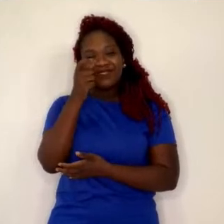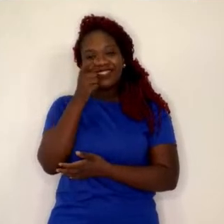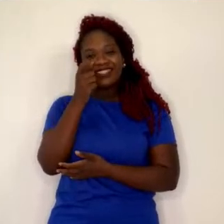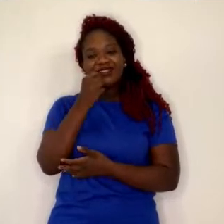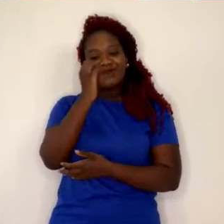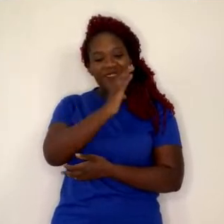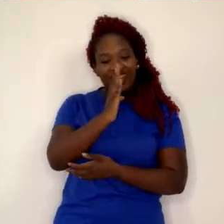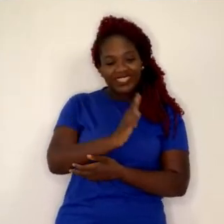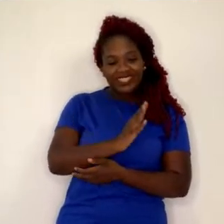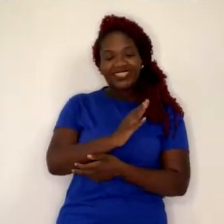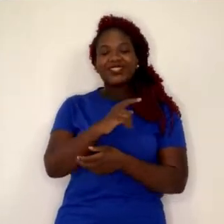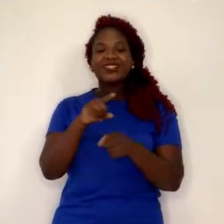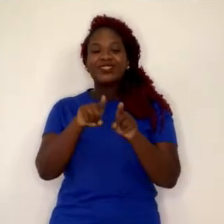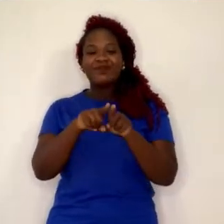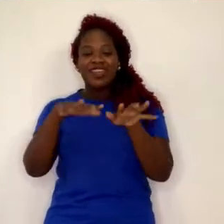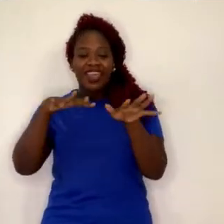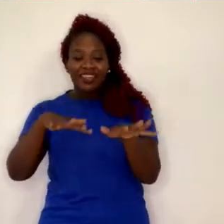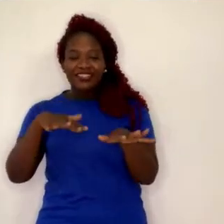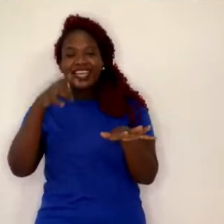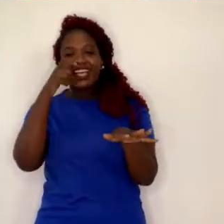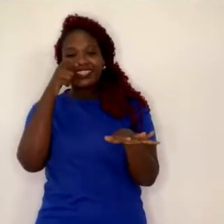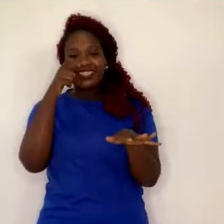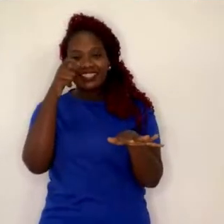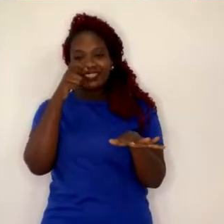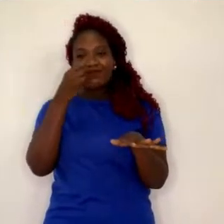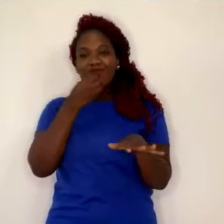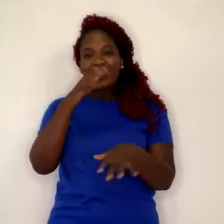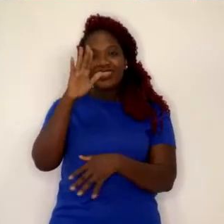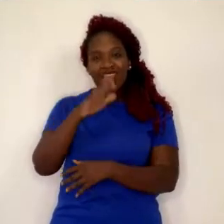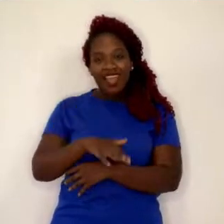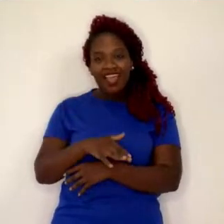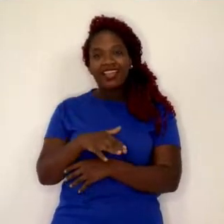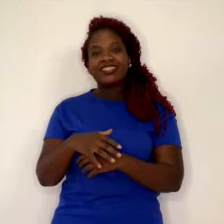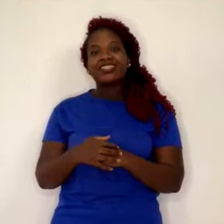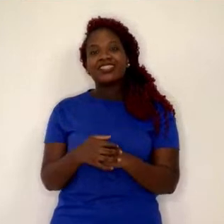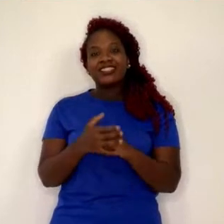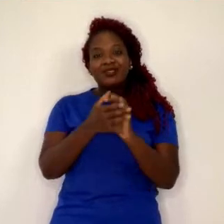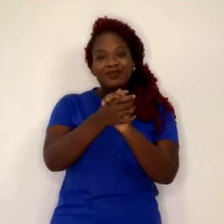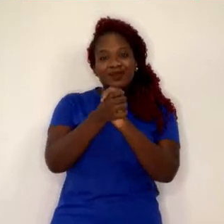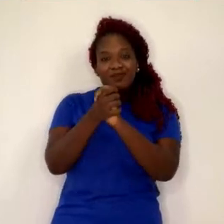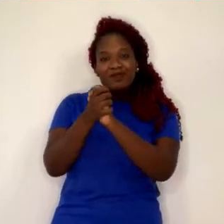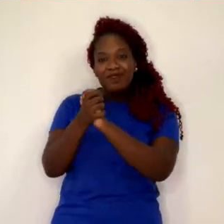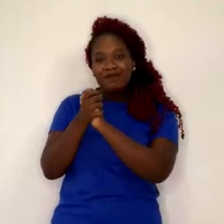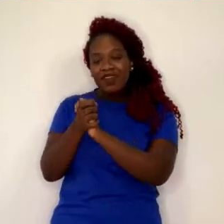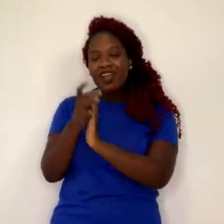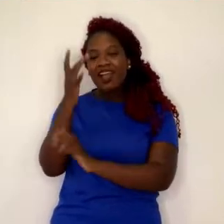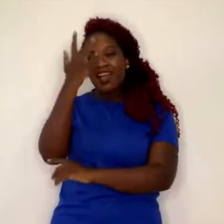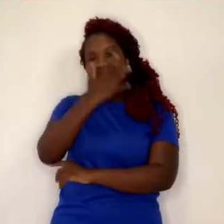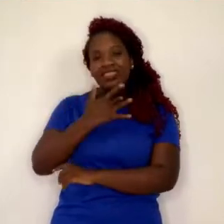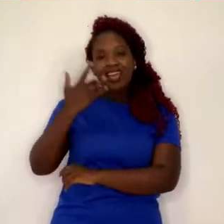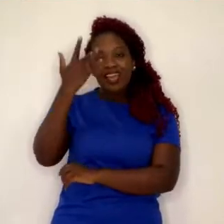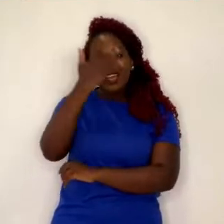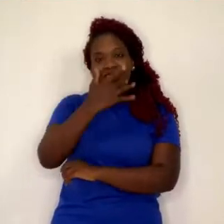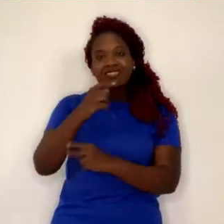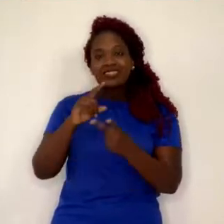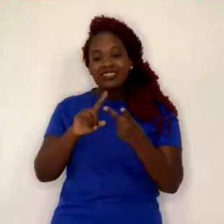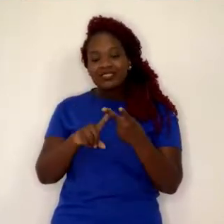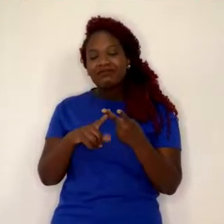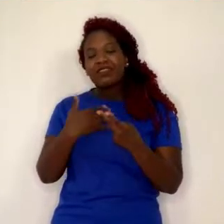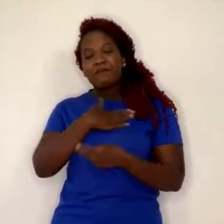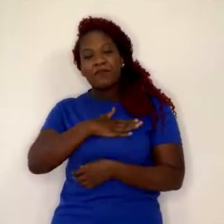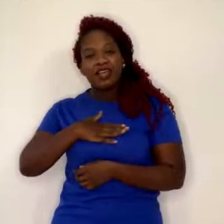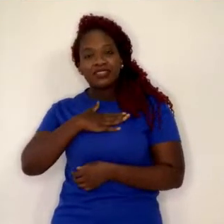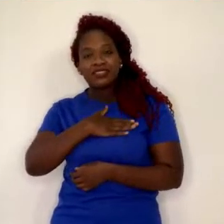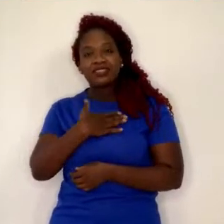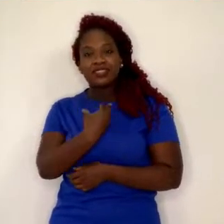We've been following from Brazil and the United Kingdom. Good afternoon, our comrade,